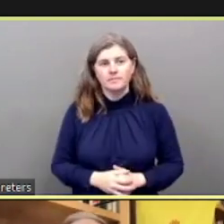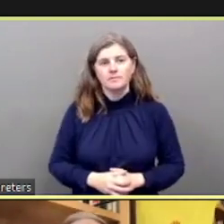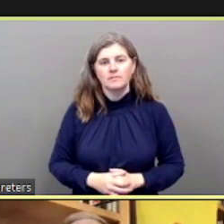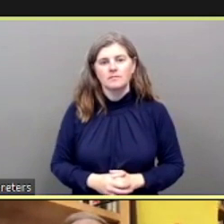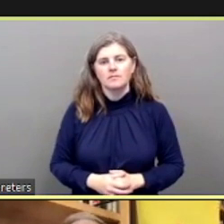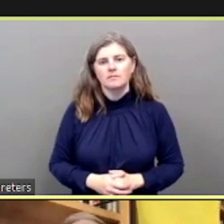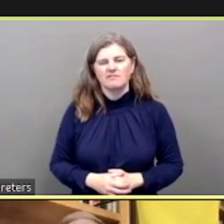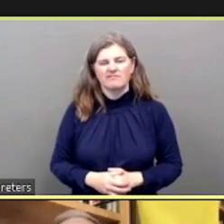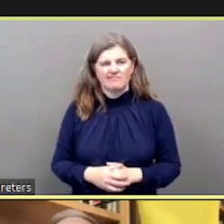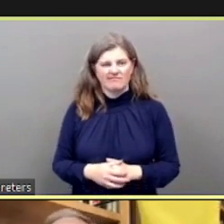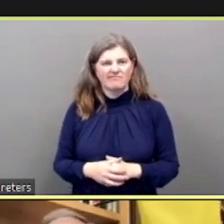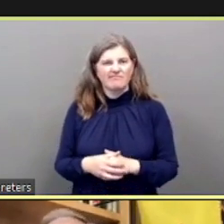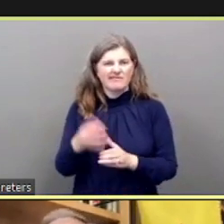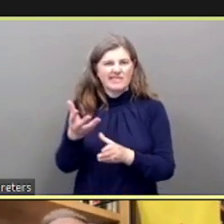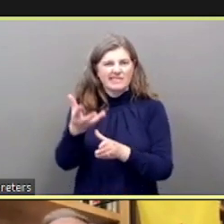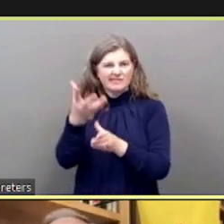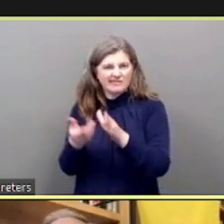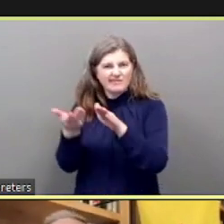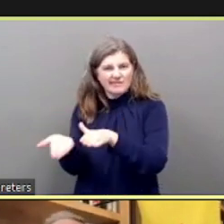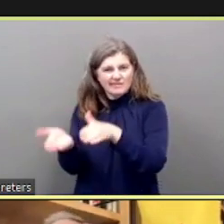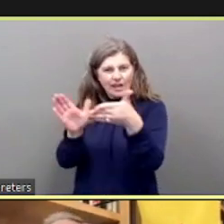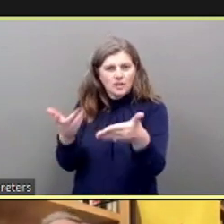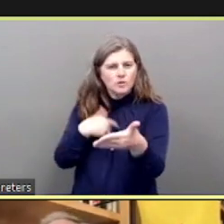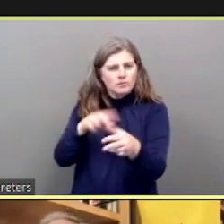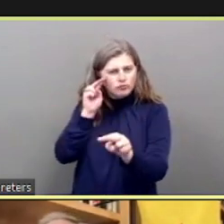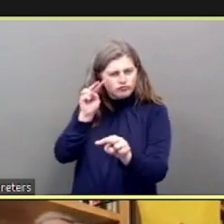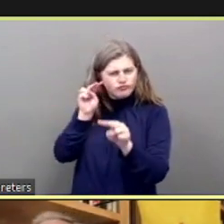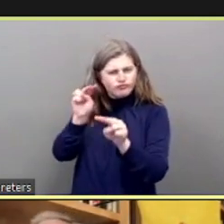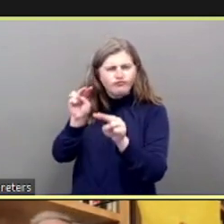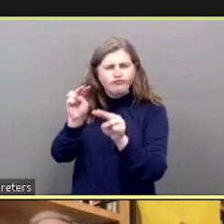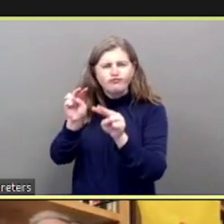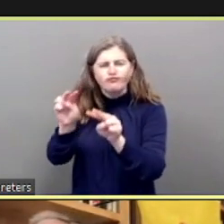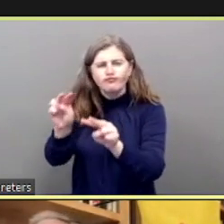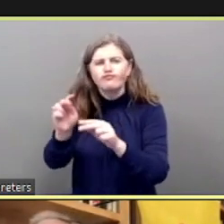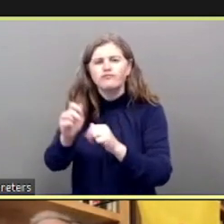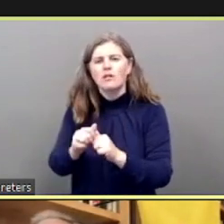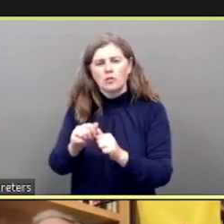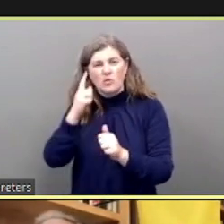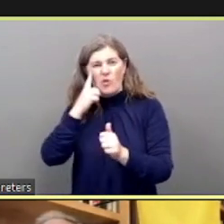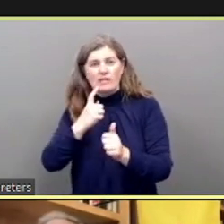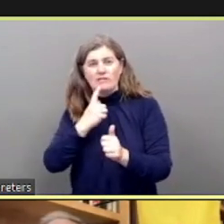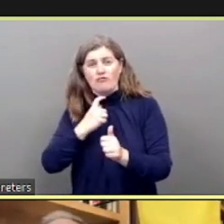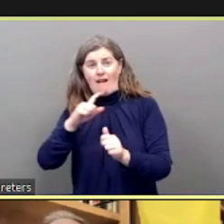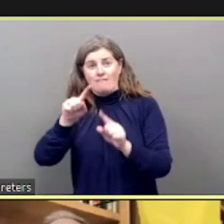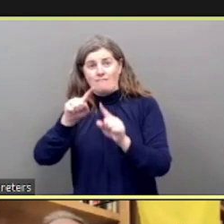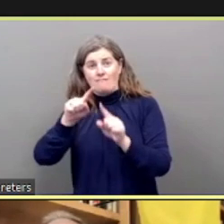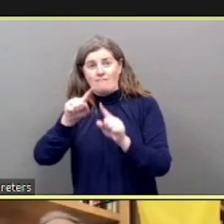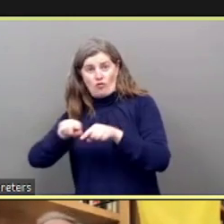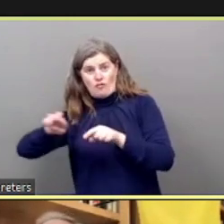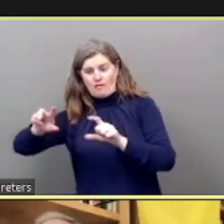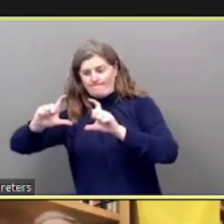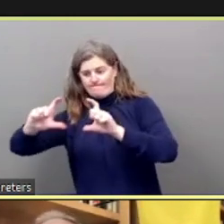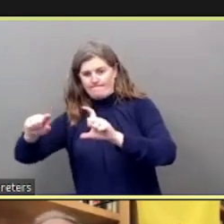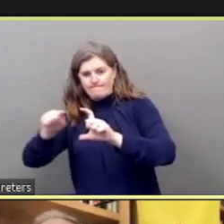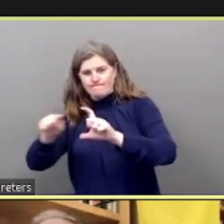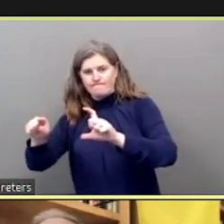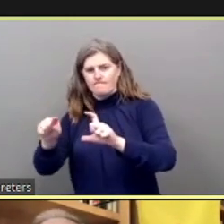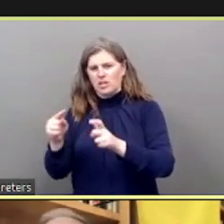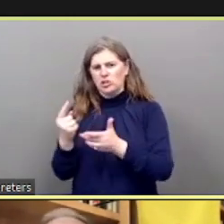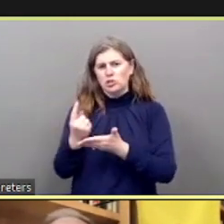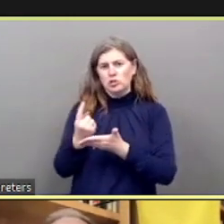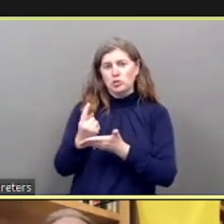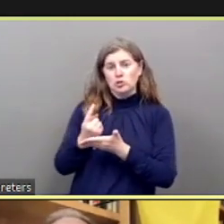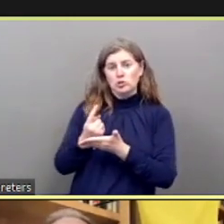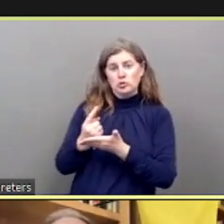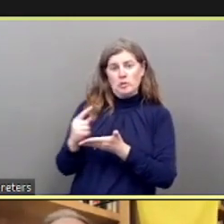COVID deaths, as we've been following very closely, mainly focused on that red box. You know, a couple of weeks ago, that number that's now